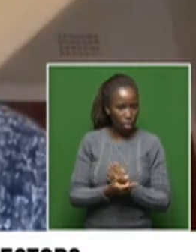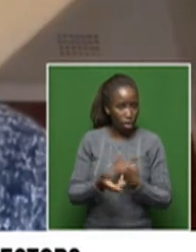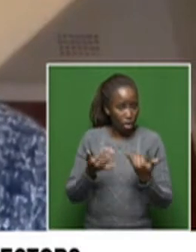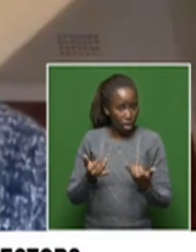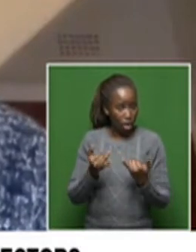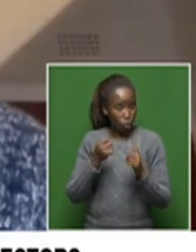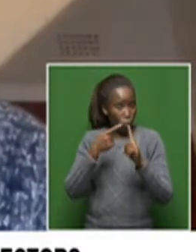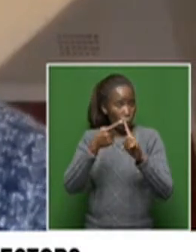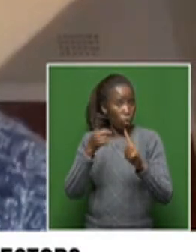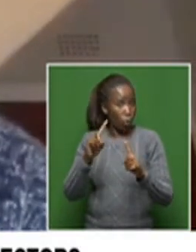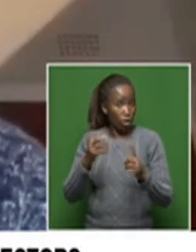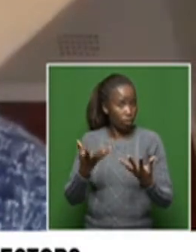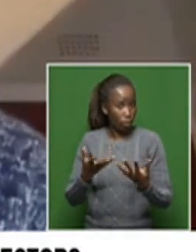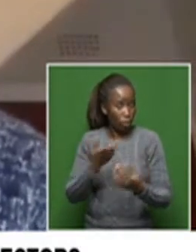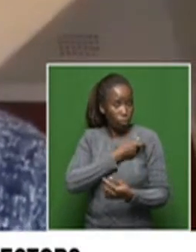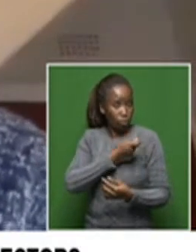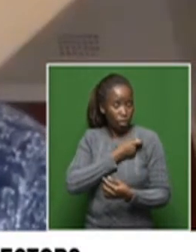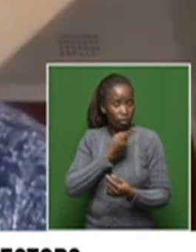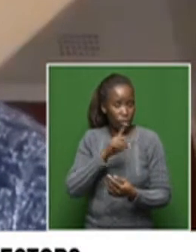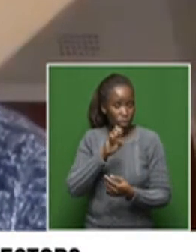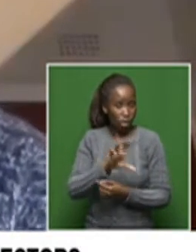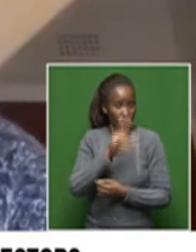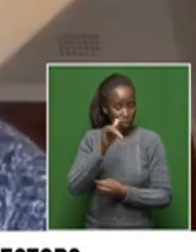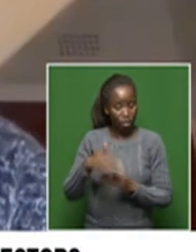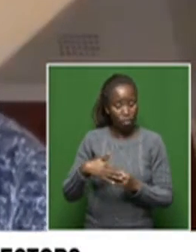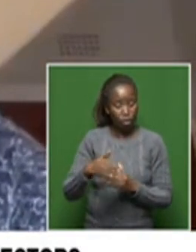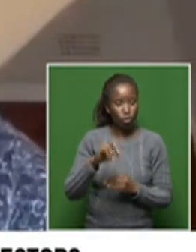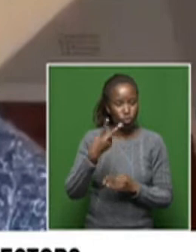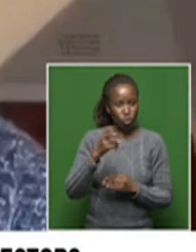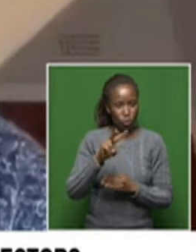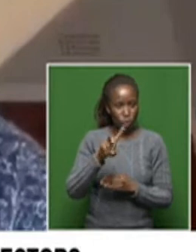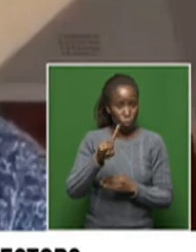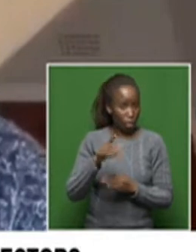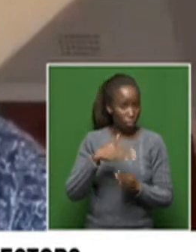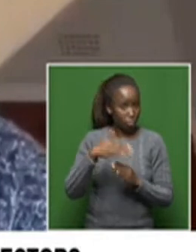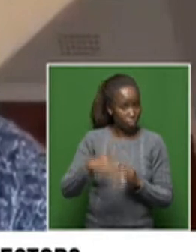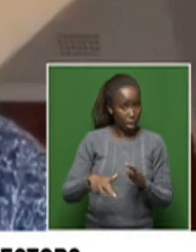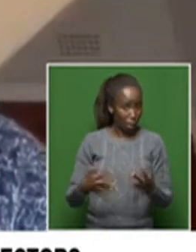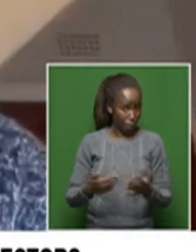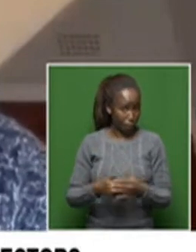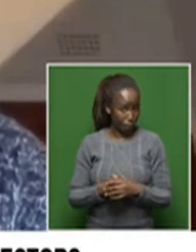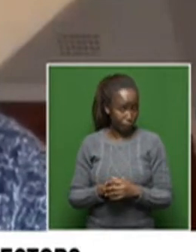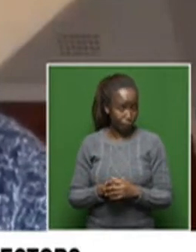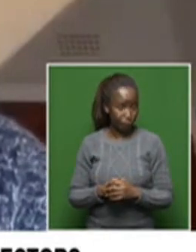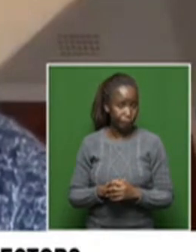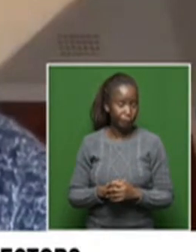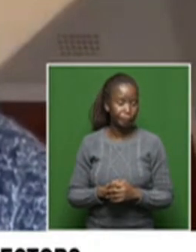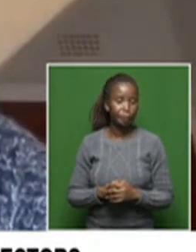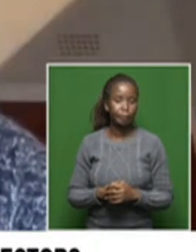for vaccinations in SA by the end of 2021? I guess that will be for us in the department.